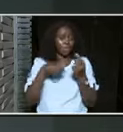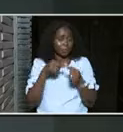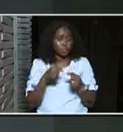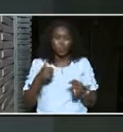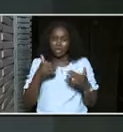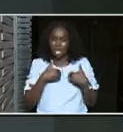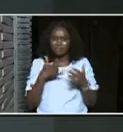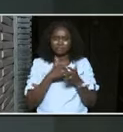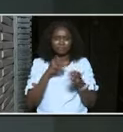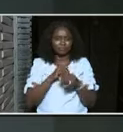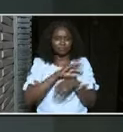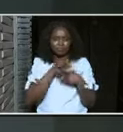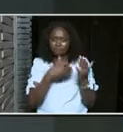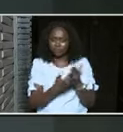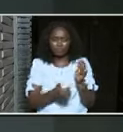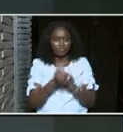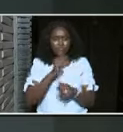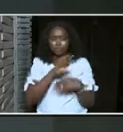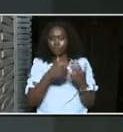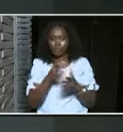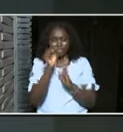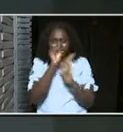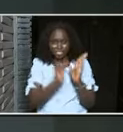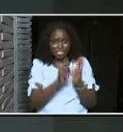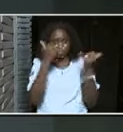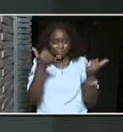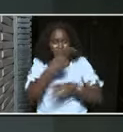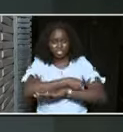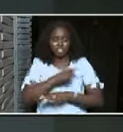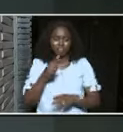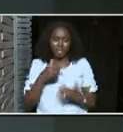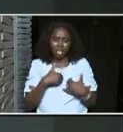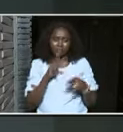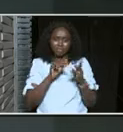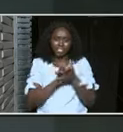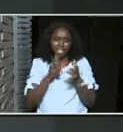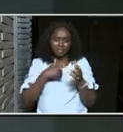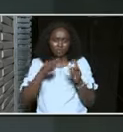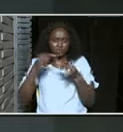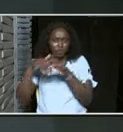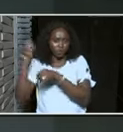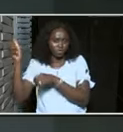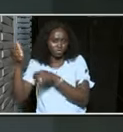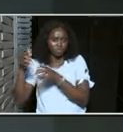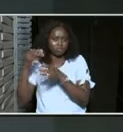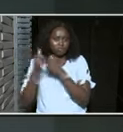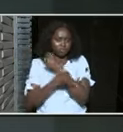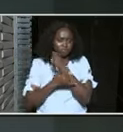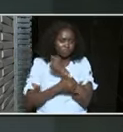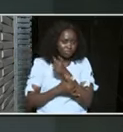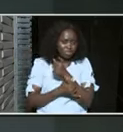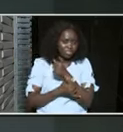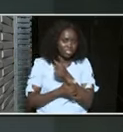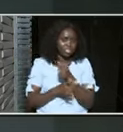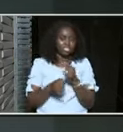almost all states today. You have people who have gone abroad. I'm not talking of local scholarship in the name